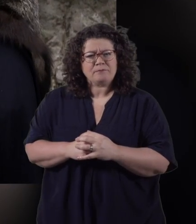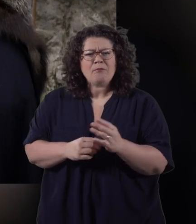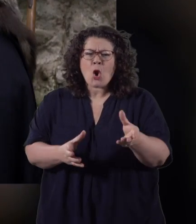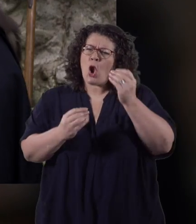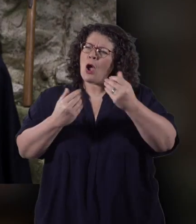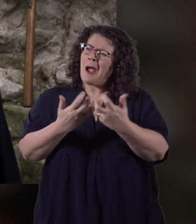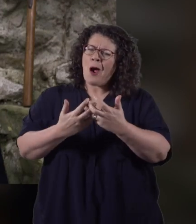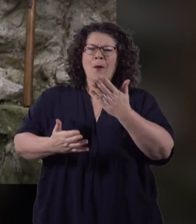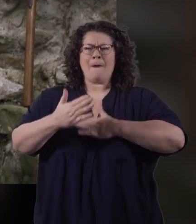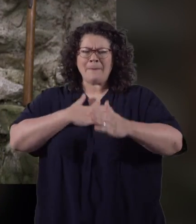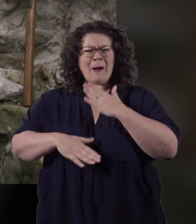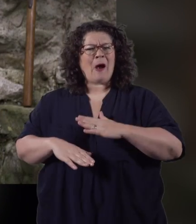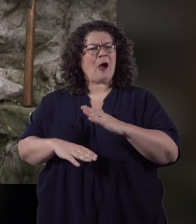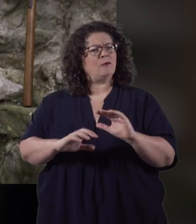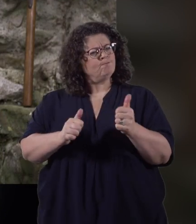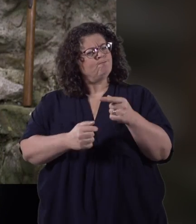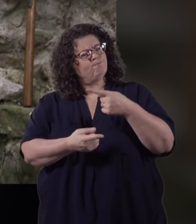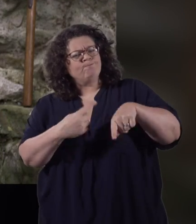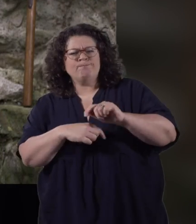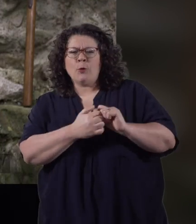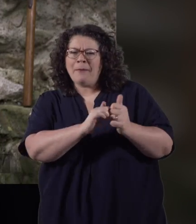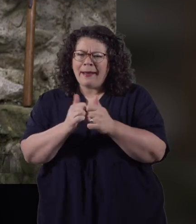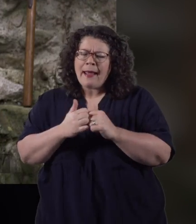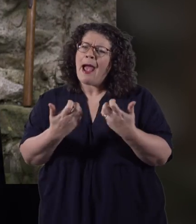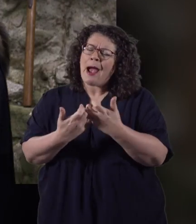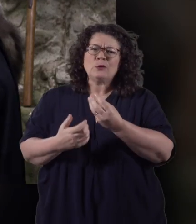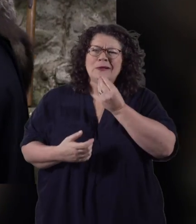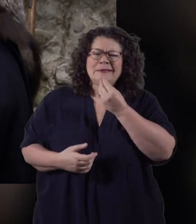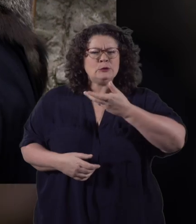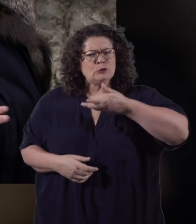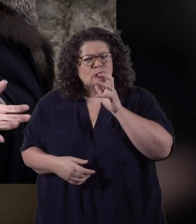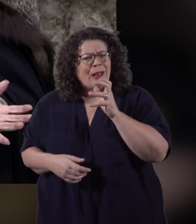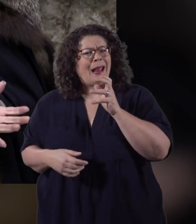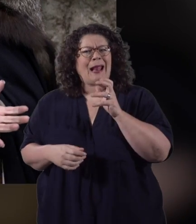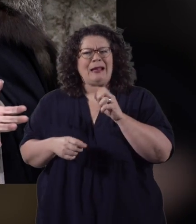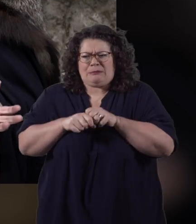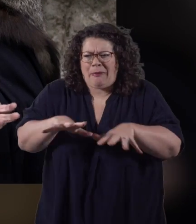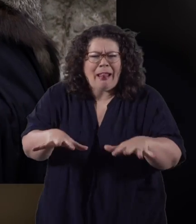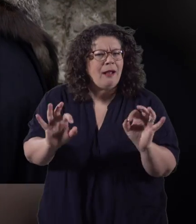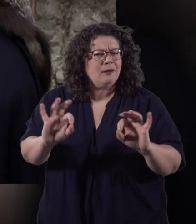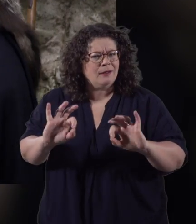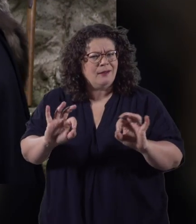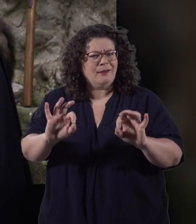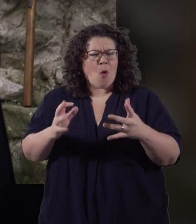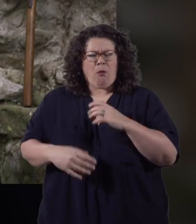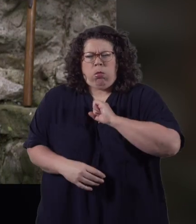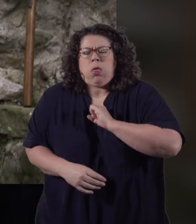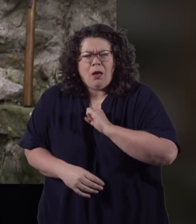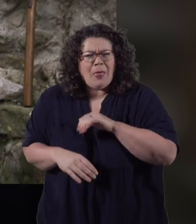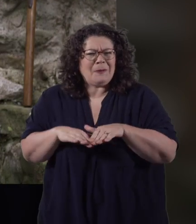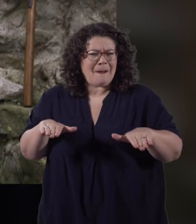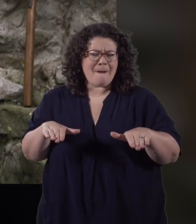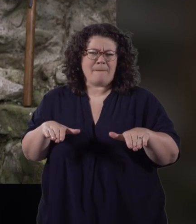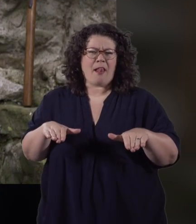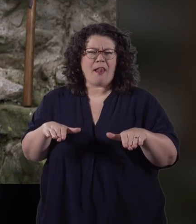those. I learned how to behave in polite company, how to eat and drink without spilling food everywhere or belching at the